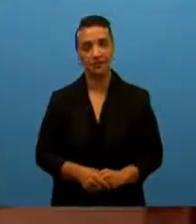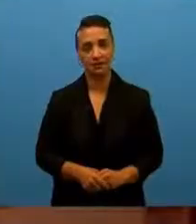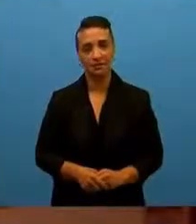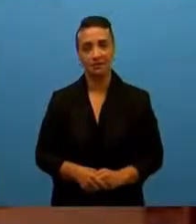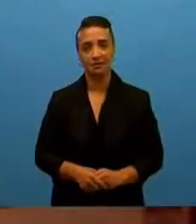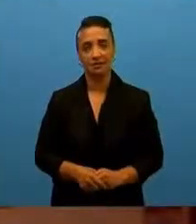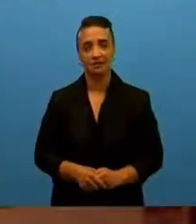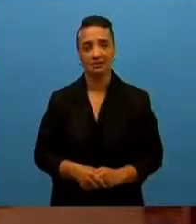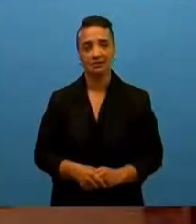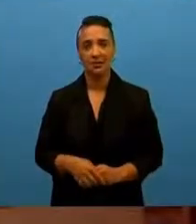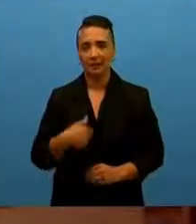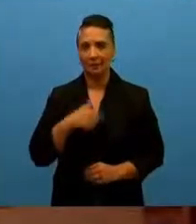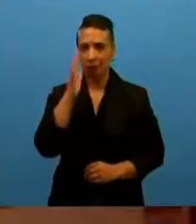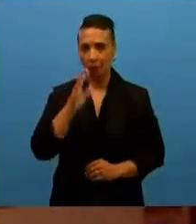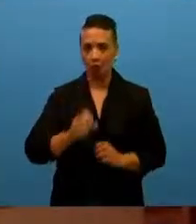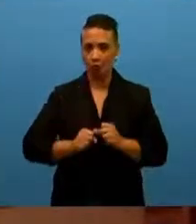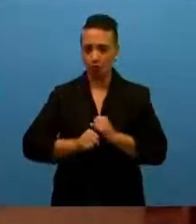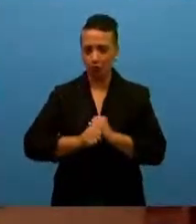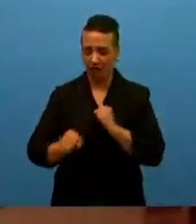Chair, I'll try to be hasty.